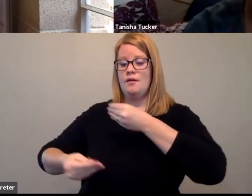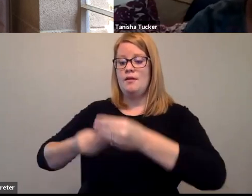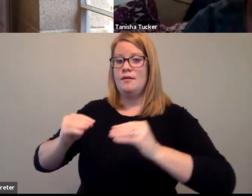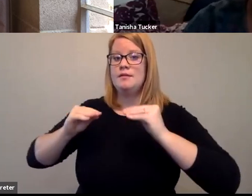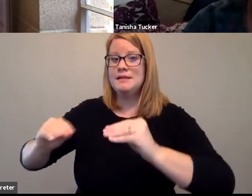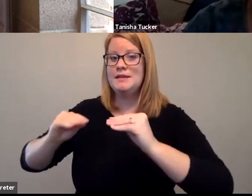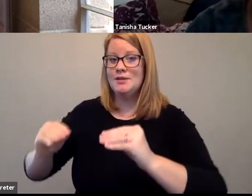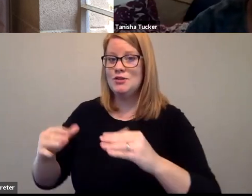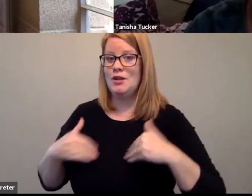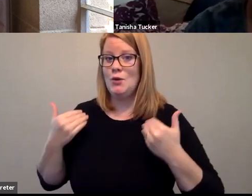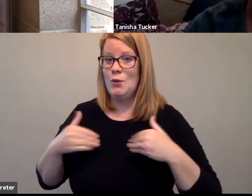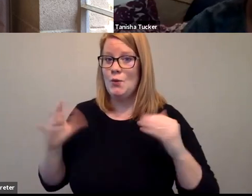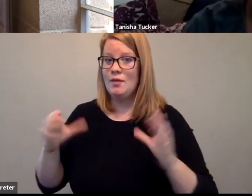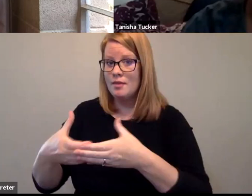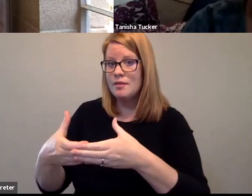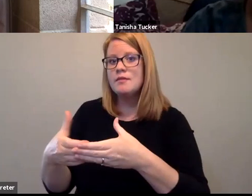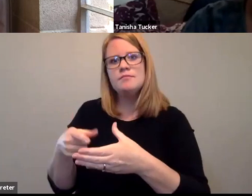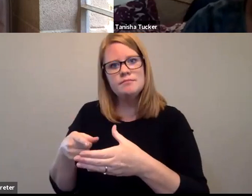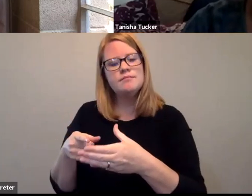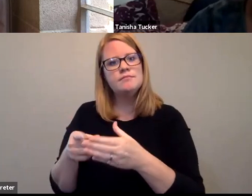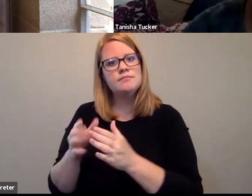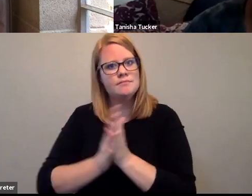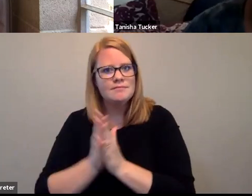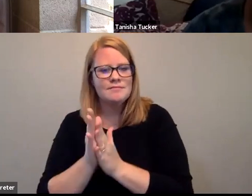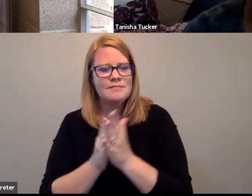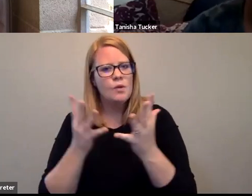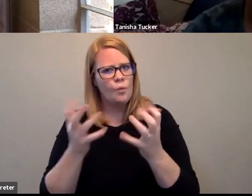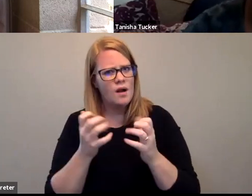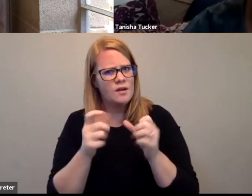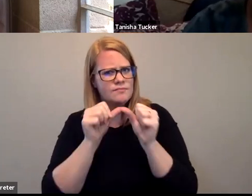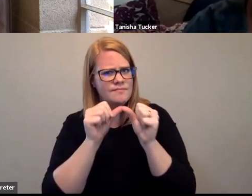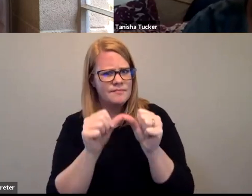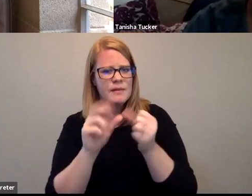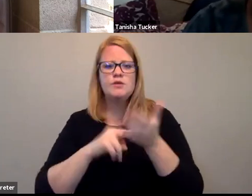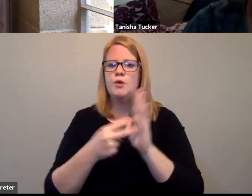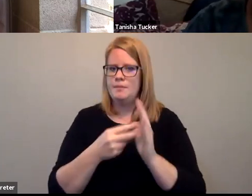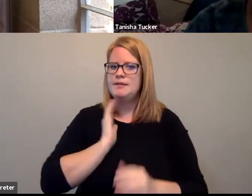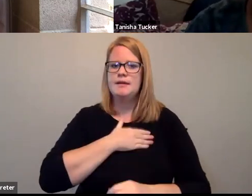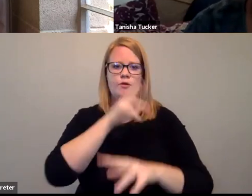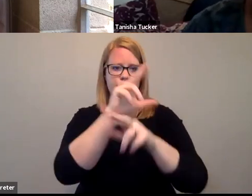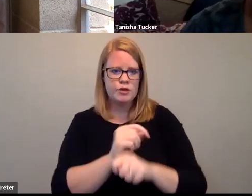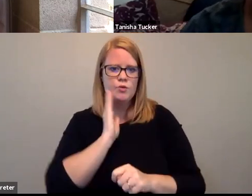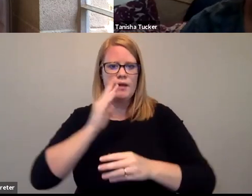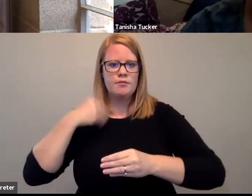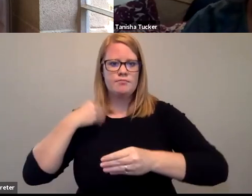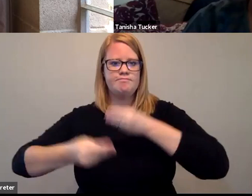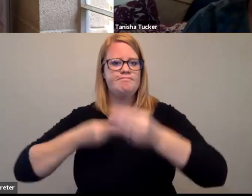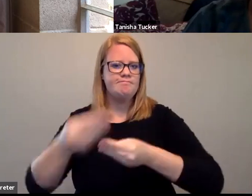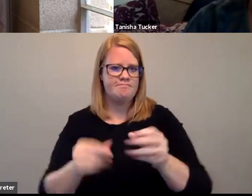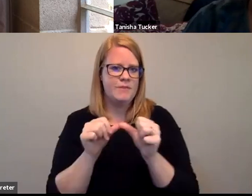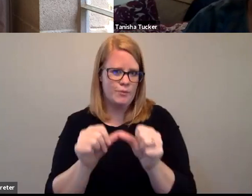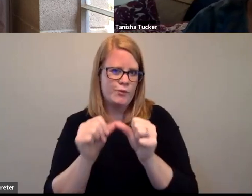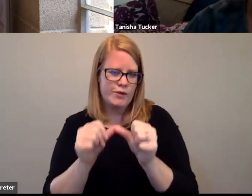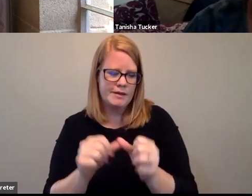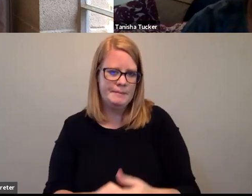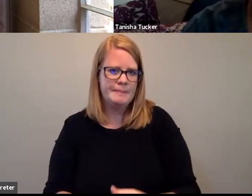to say that it's going strong within the tribe. It will continue to go. And I have no doubt that, when I become